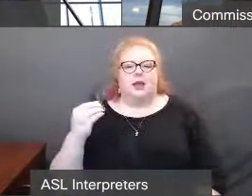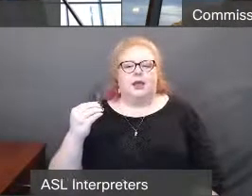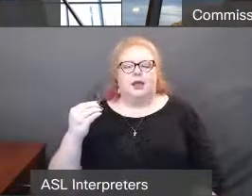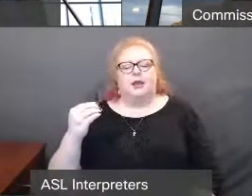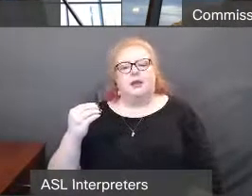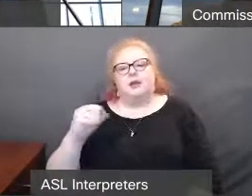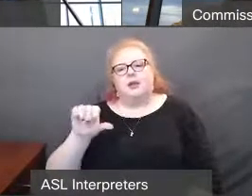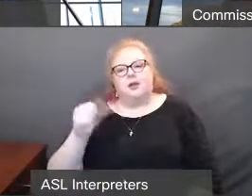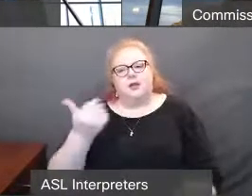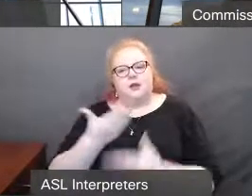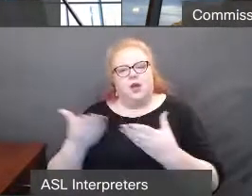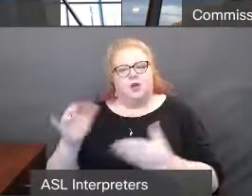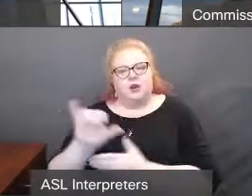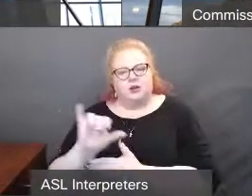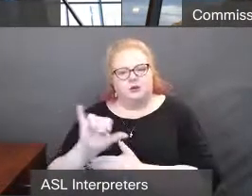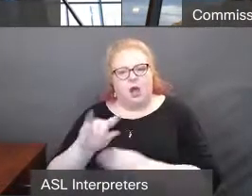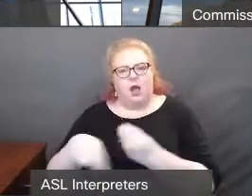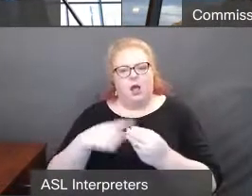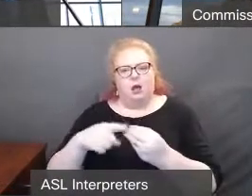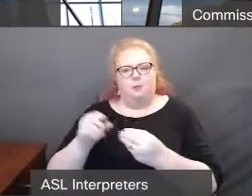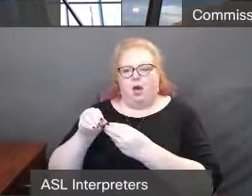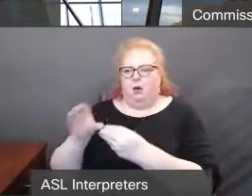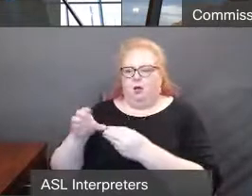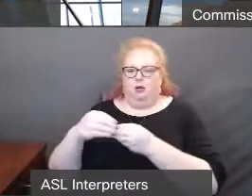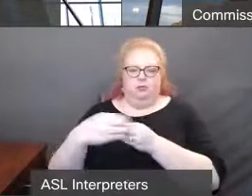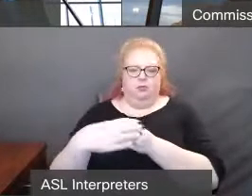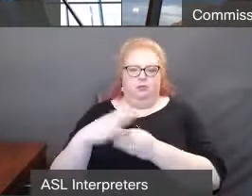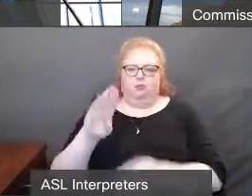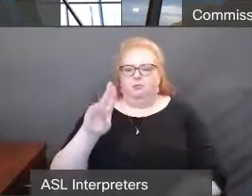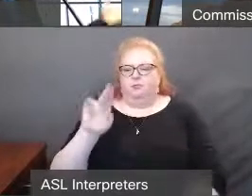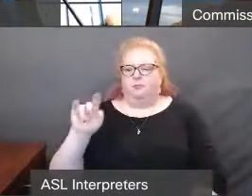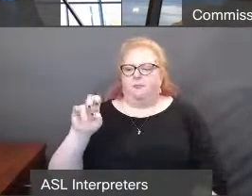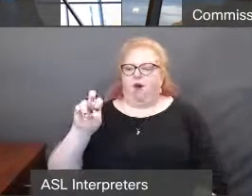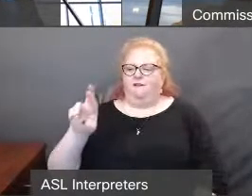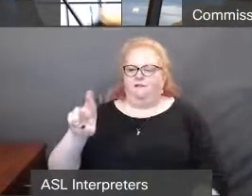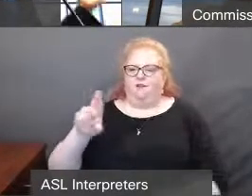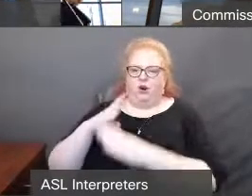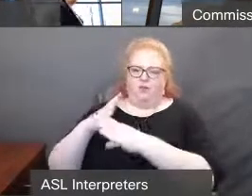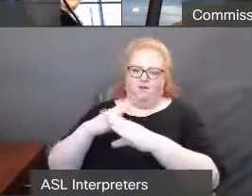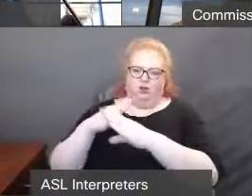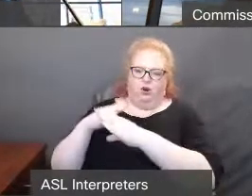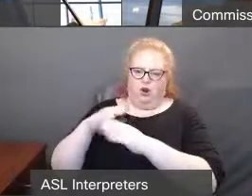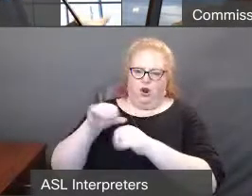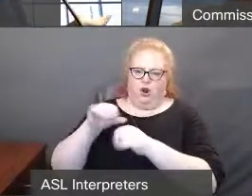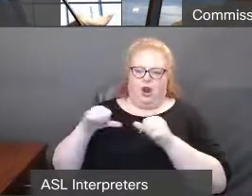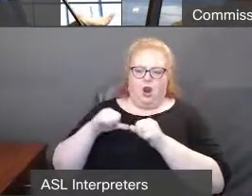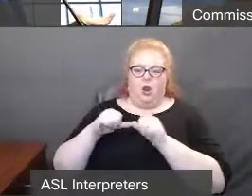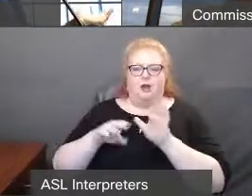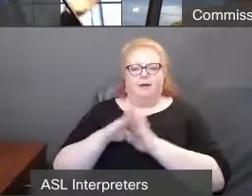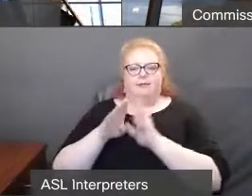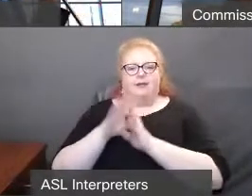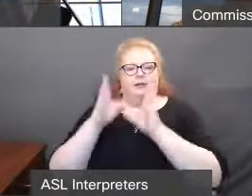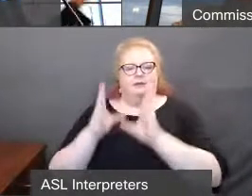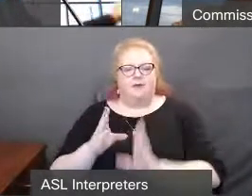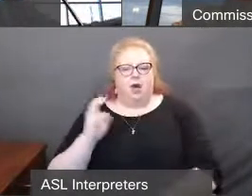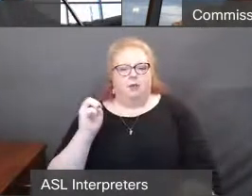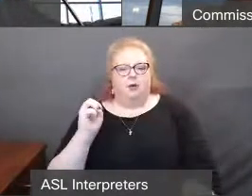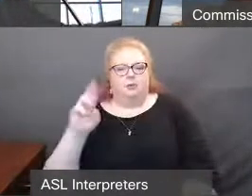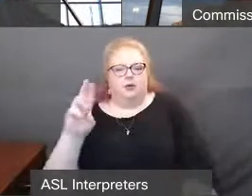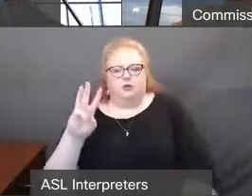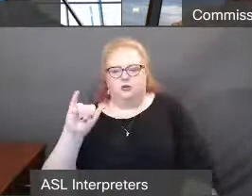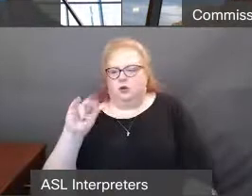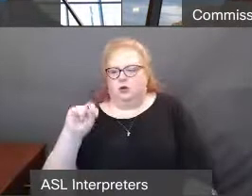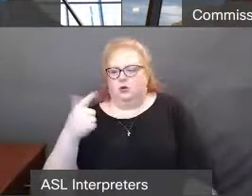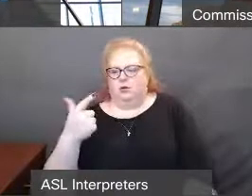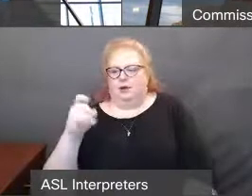you know, the other thing is about the buffers. They're complaining about the buffers. The developer, Mr. Wingfield, made an agreement